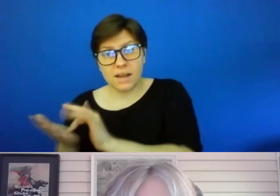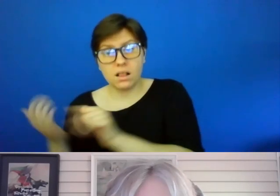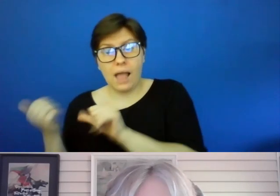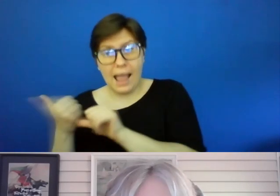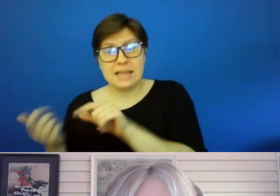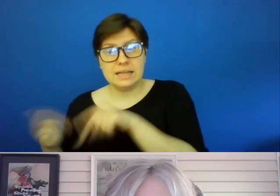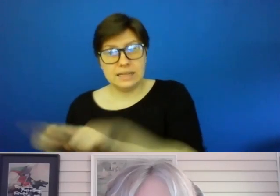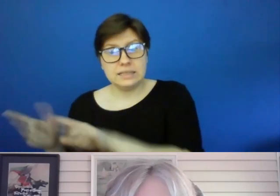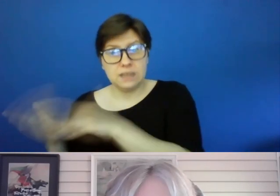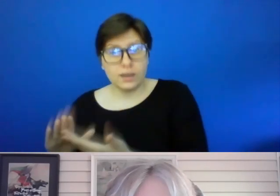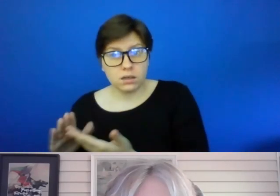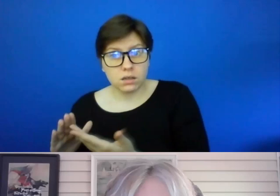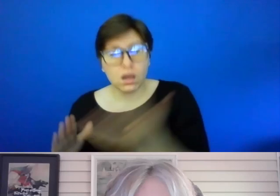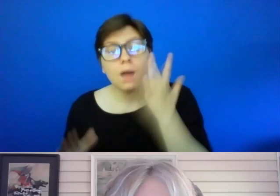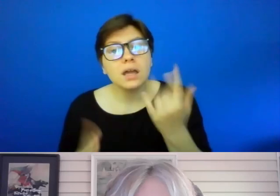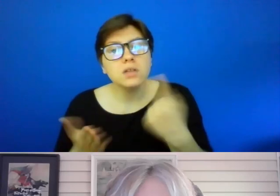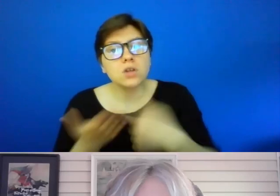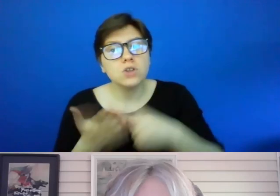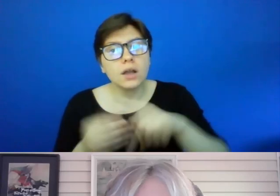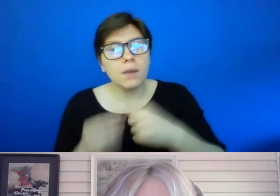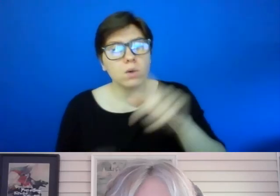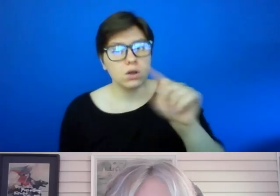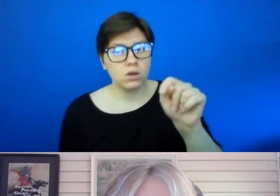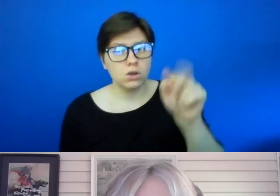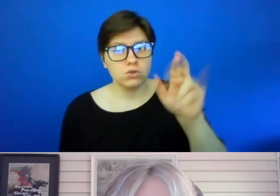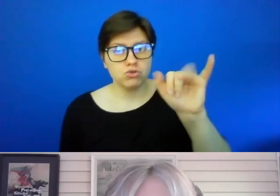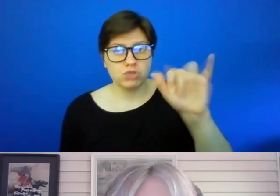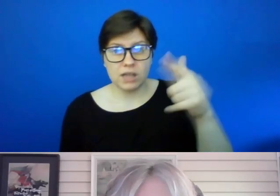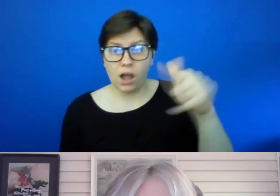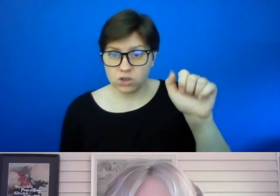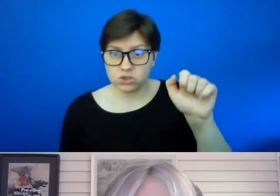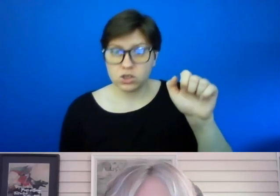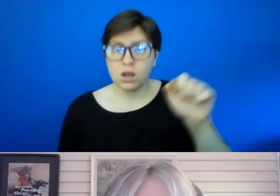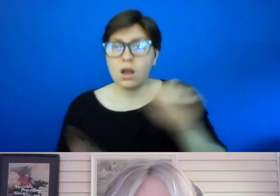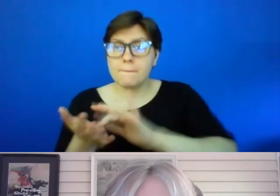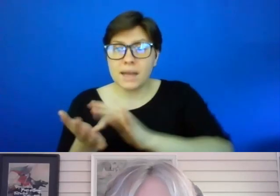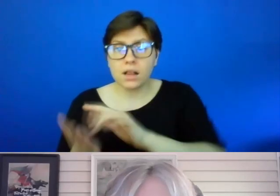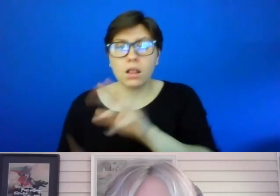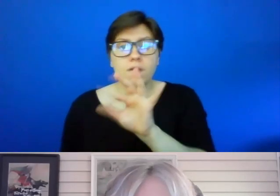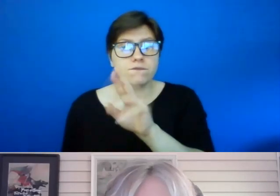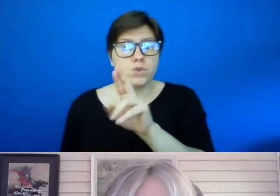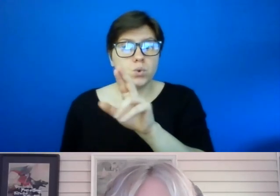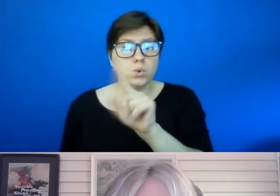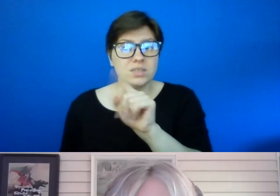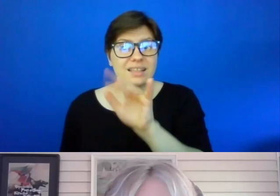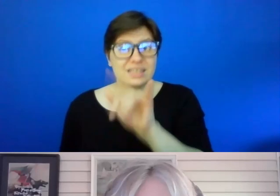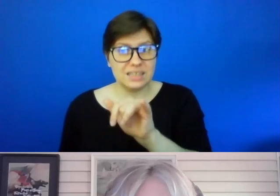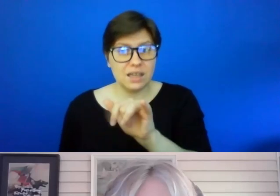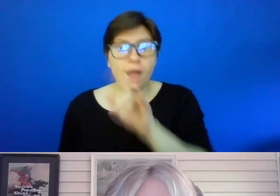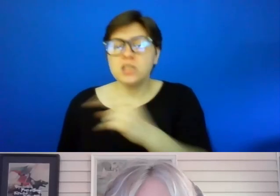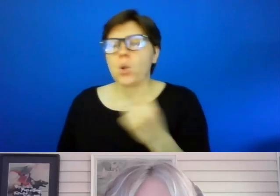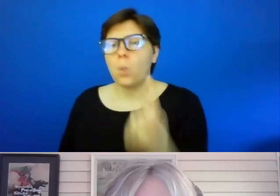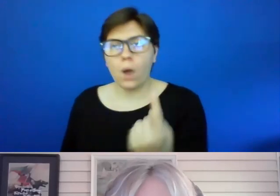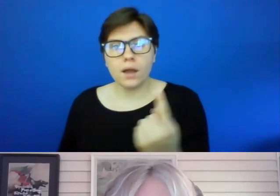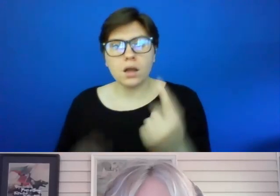Because when we're talking about triage and when we're talking about medical futility, that is one person making a quality of